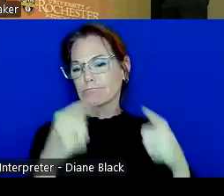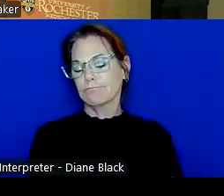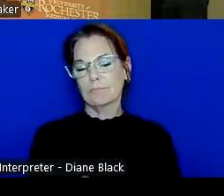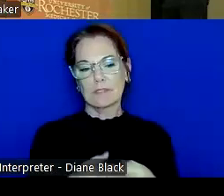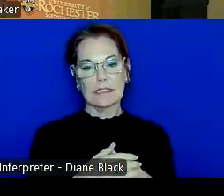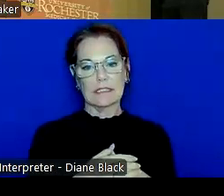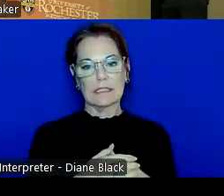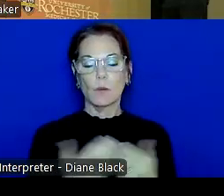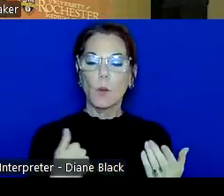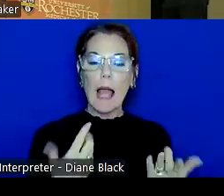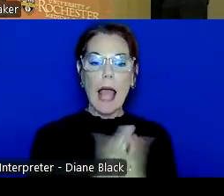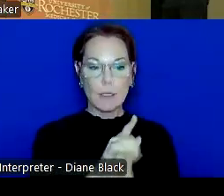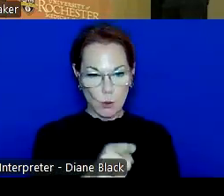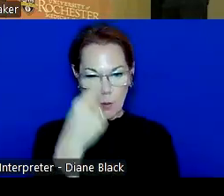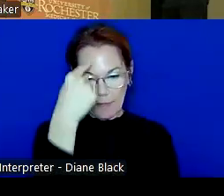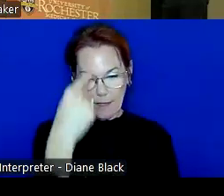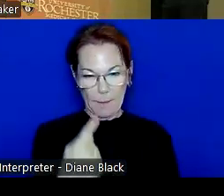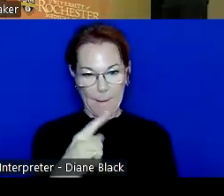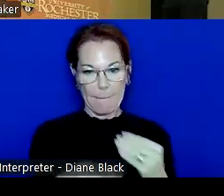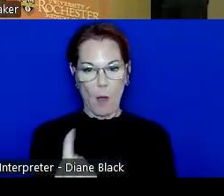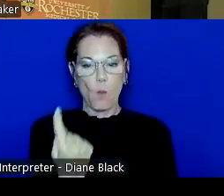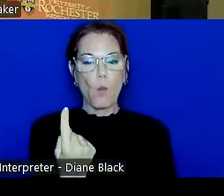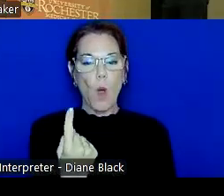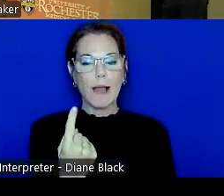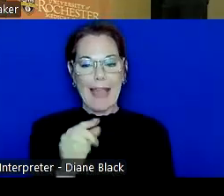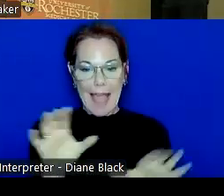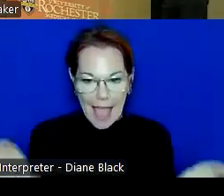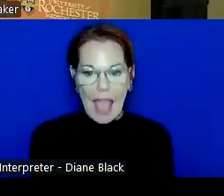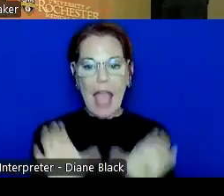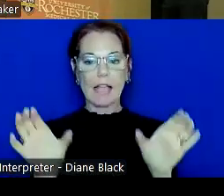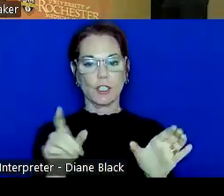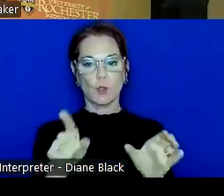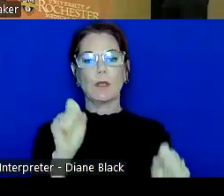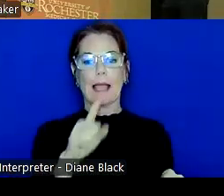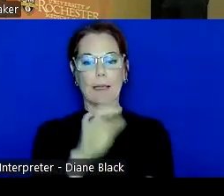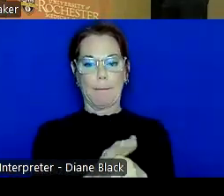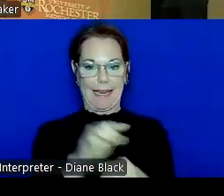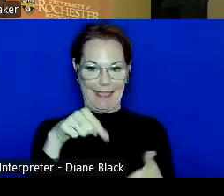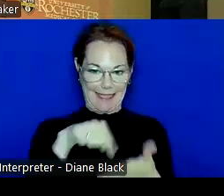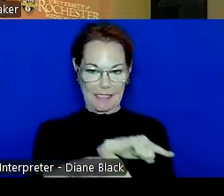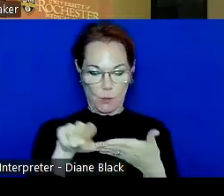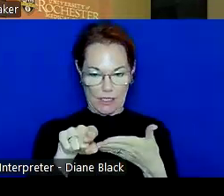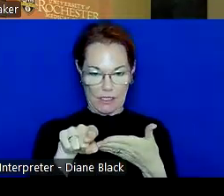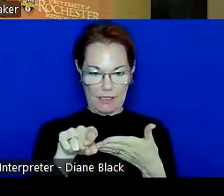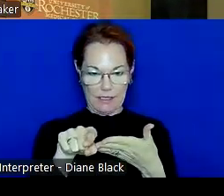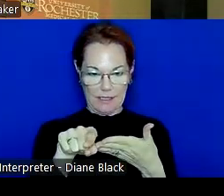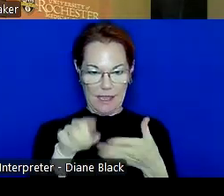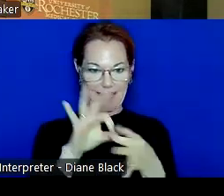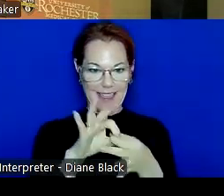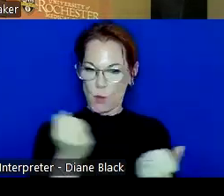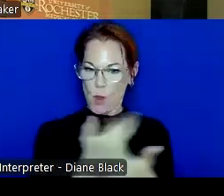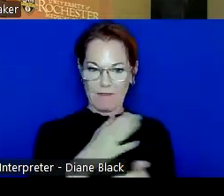So we're asking you to think about one action that you can commit to in this upcoming week, knowing everything that you just learned